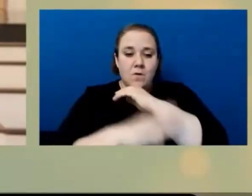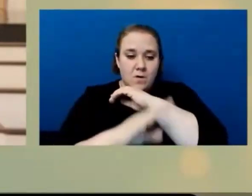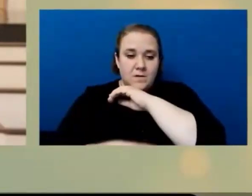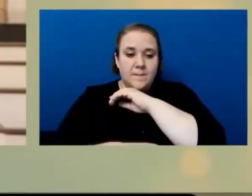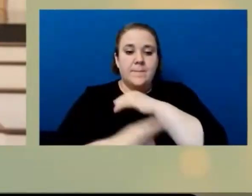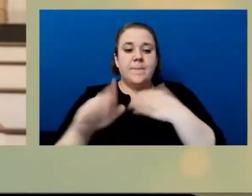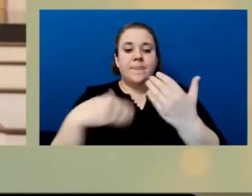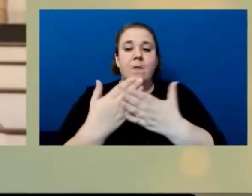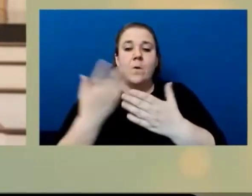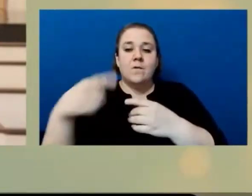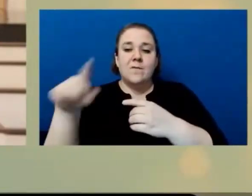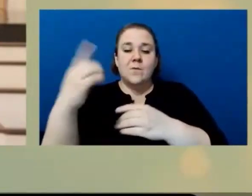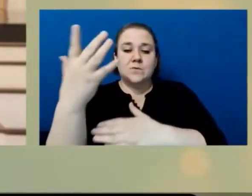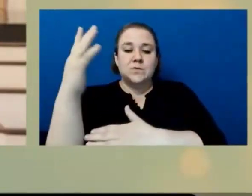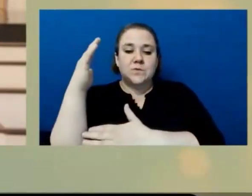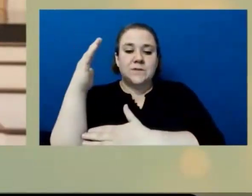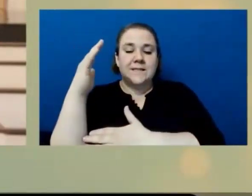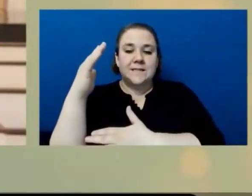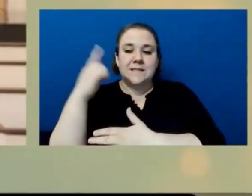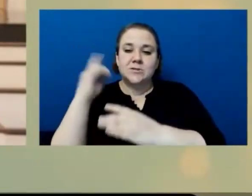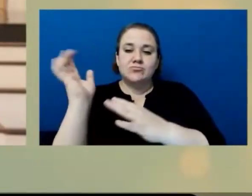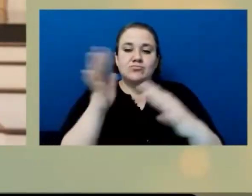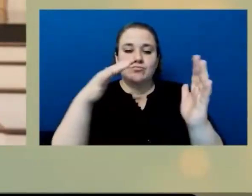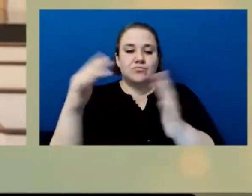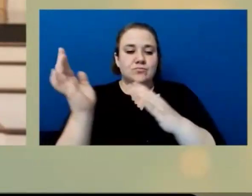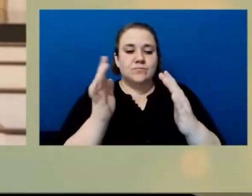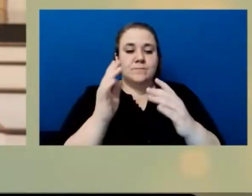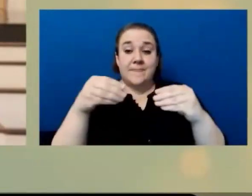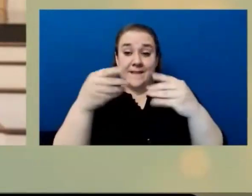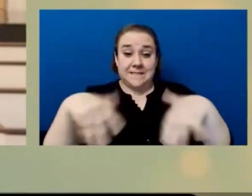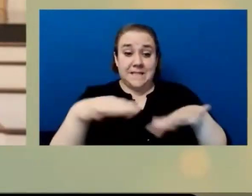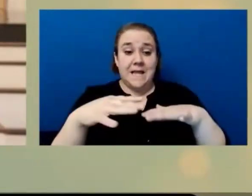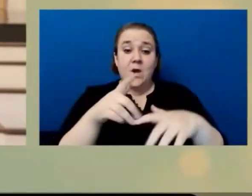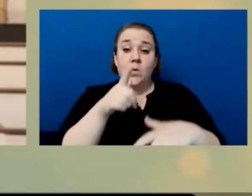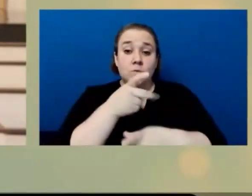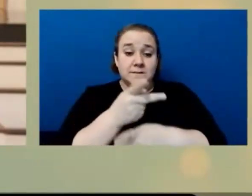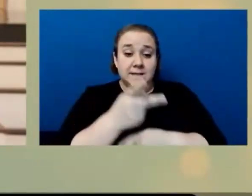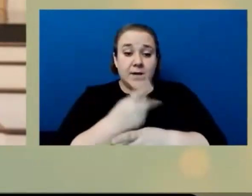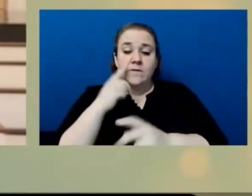of those bare branches during stick season. The land I join you